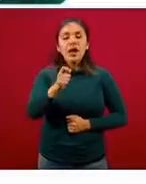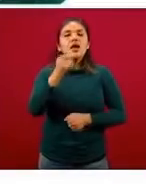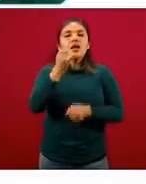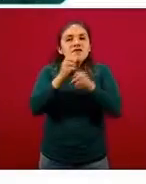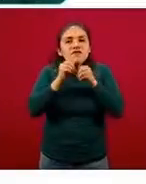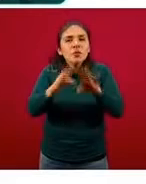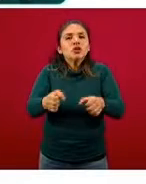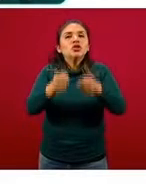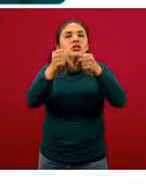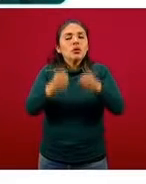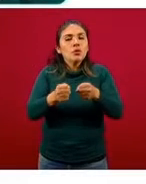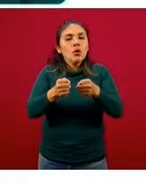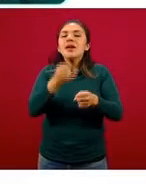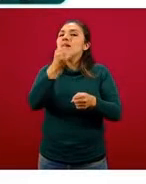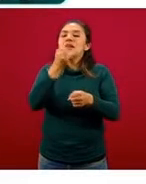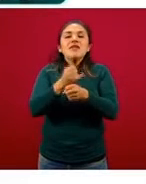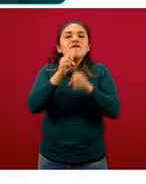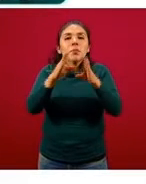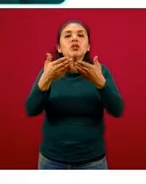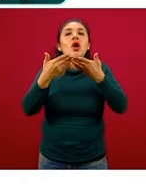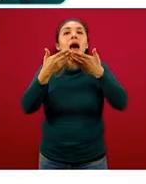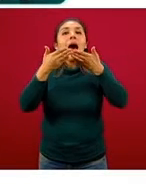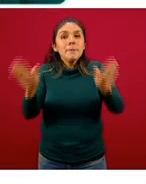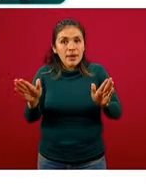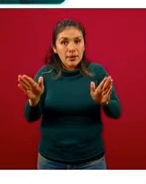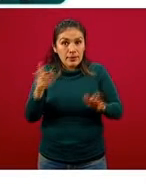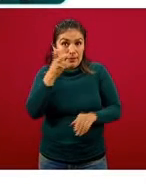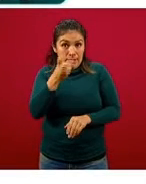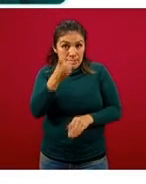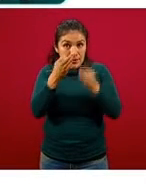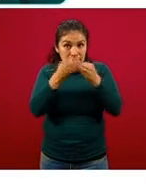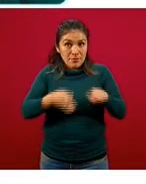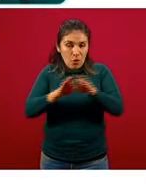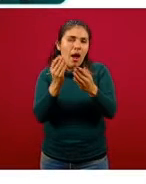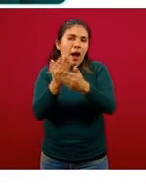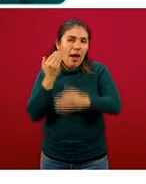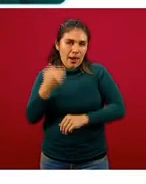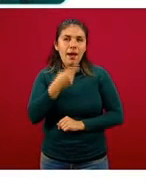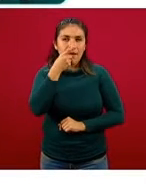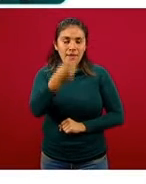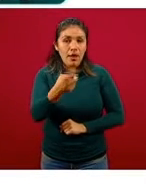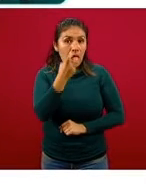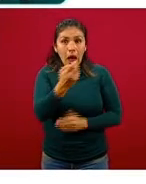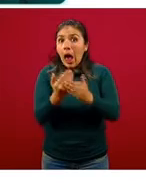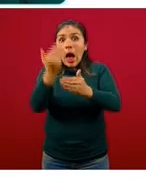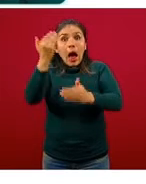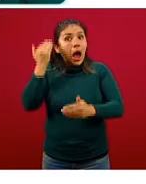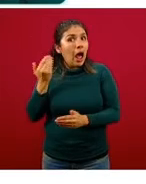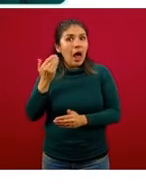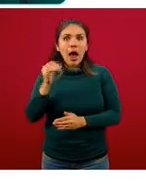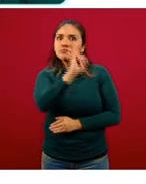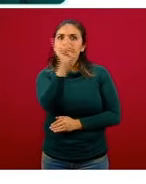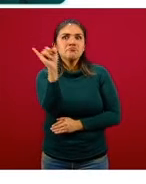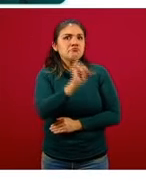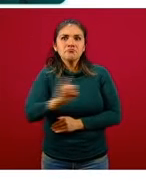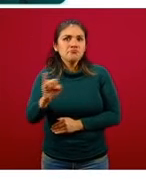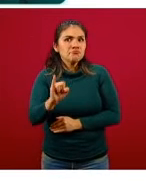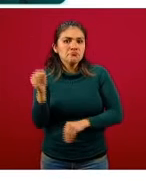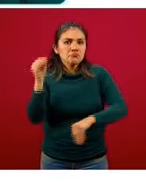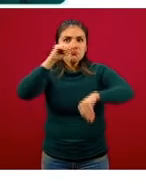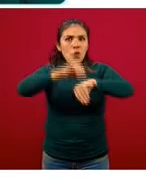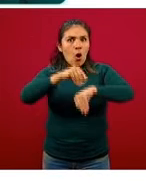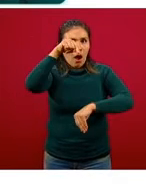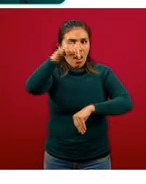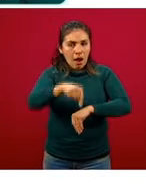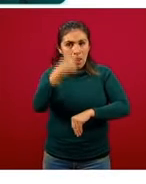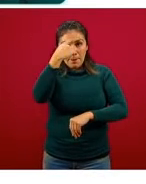Now here we have another resource, which is in that same website. We have